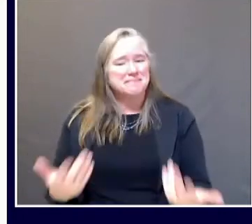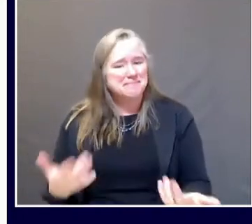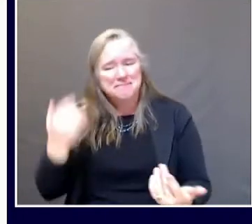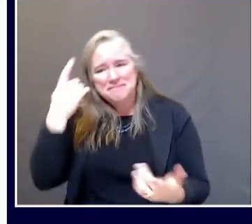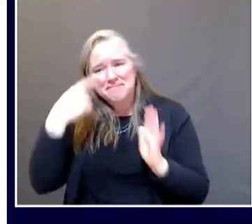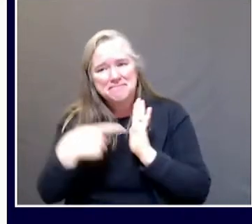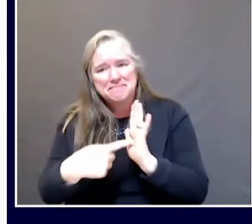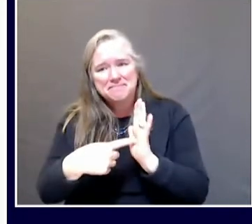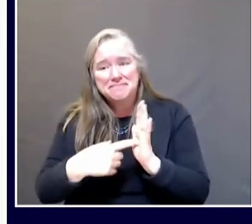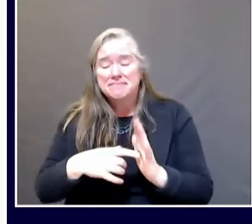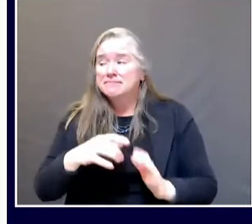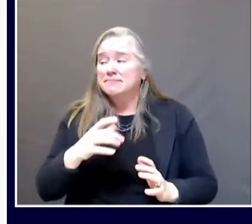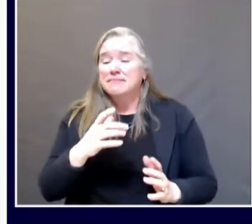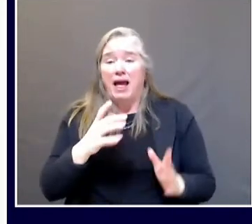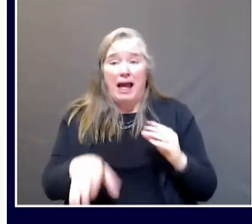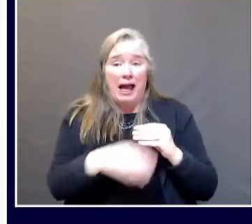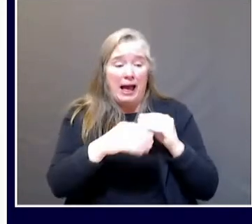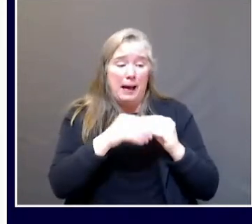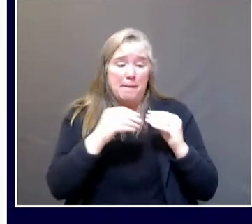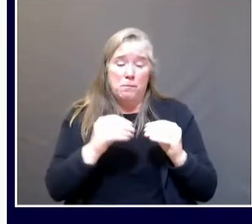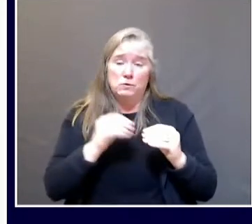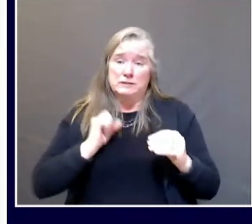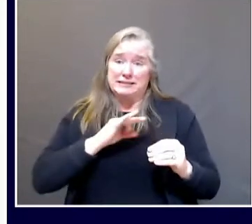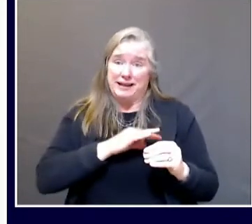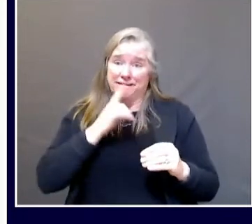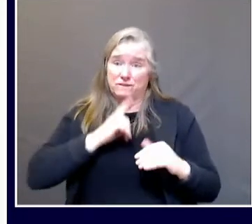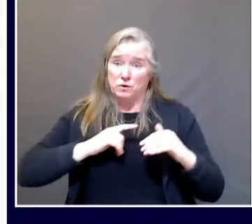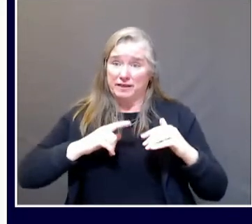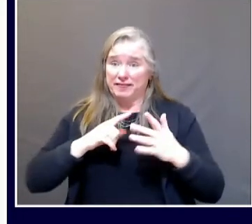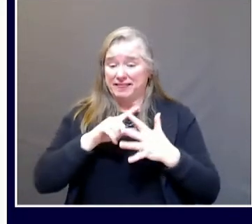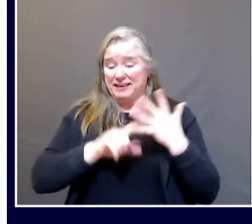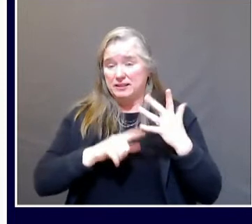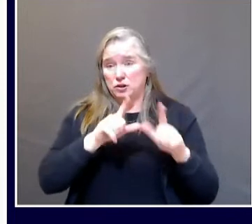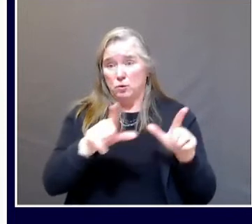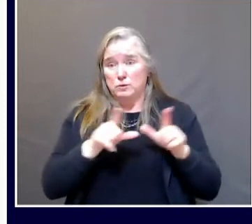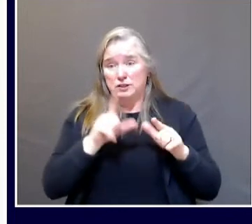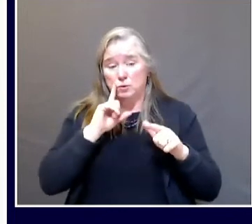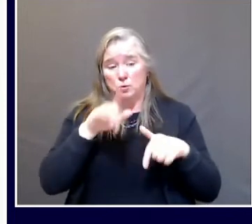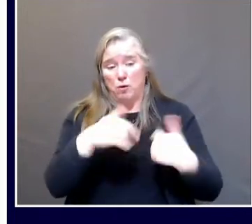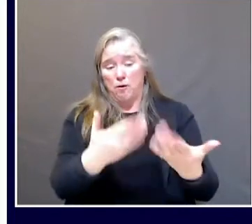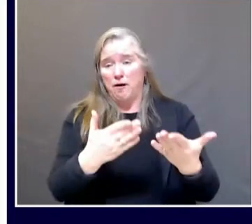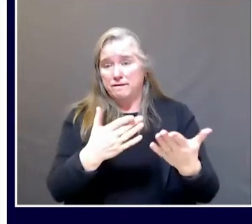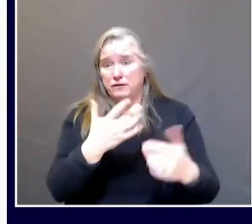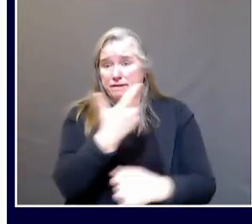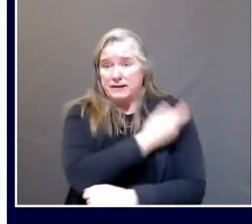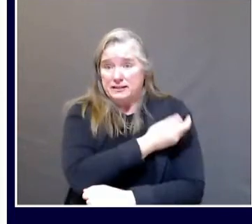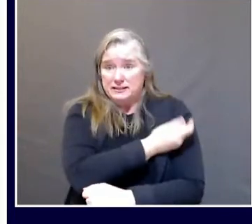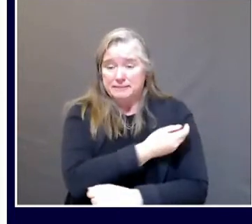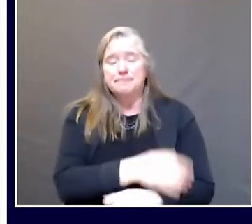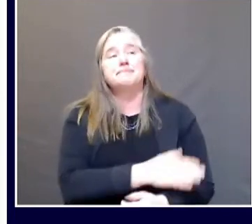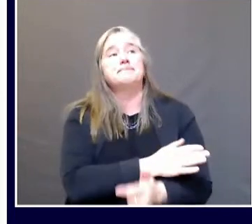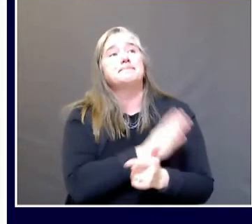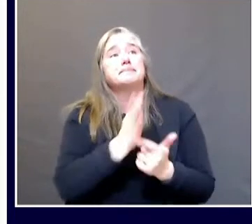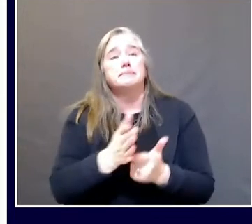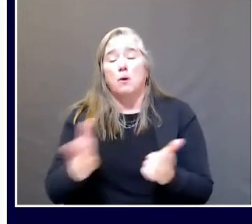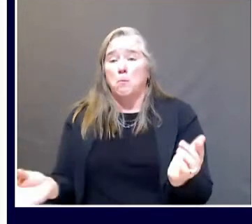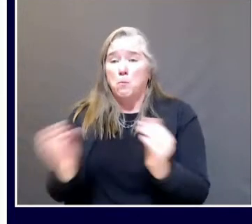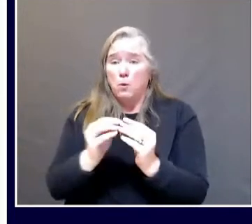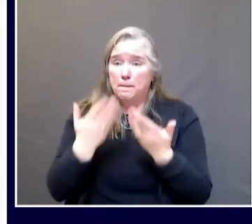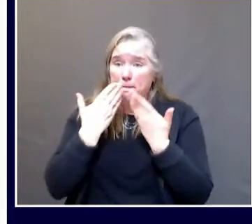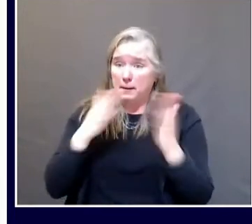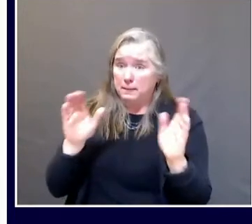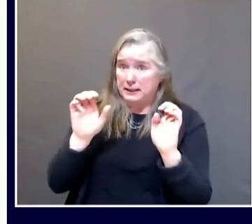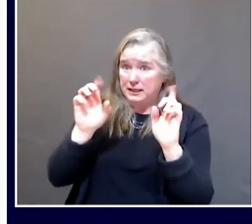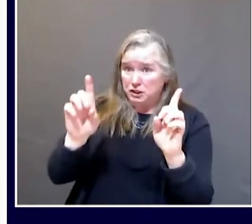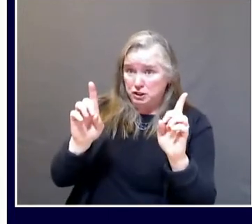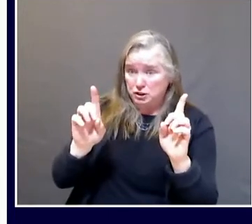find staff for many of these facilities that are going to be vaccinating, providing more public education on why